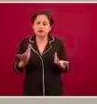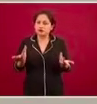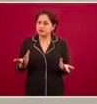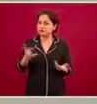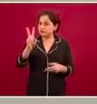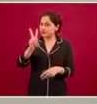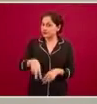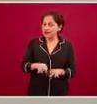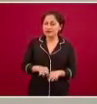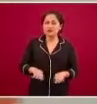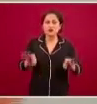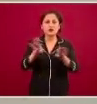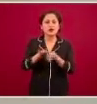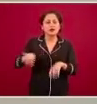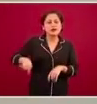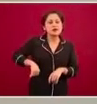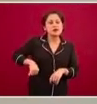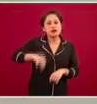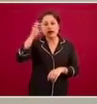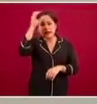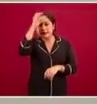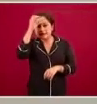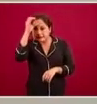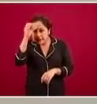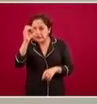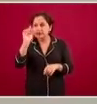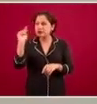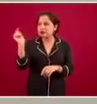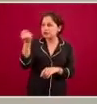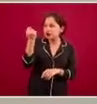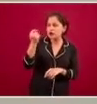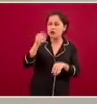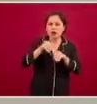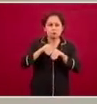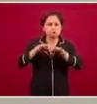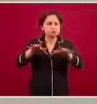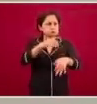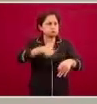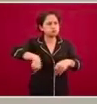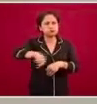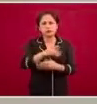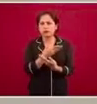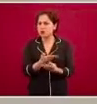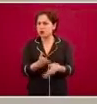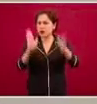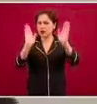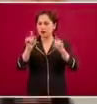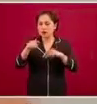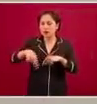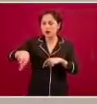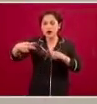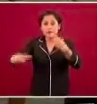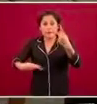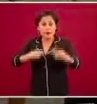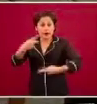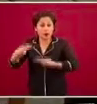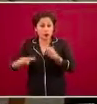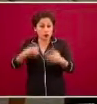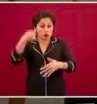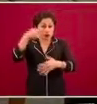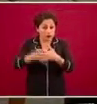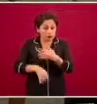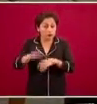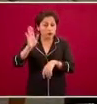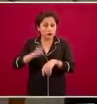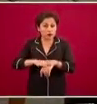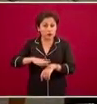technical details, but I'm more than happy to share all of this information with the public. So, to the degree